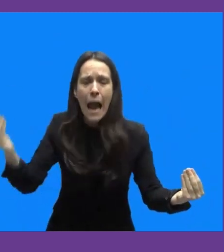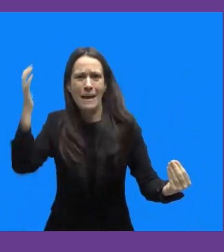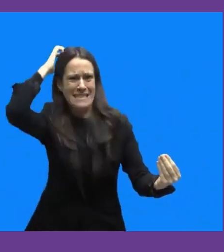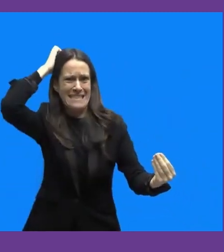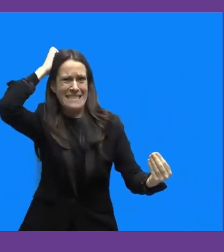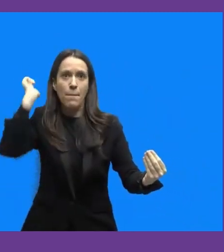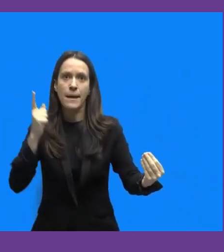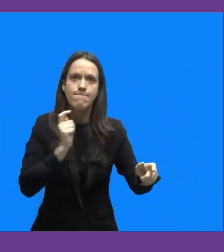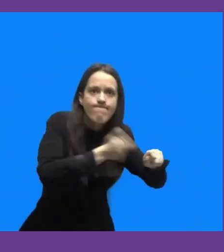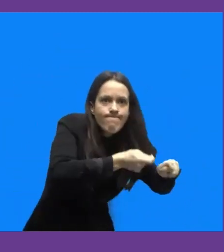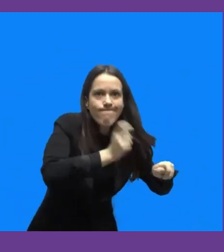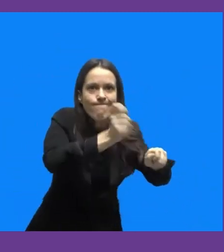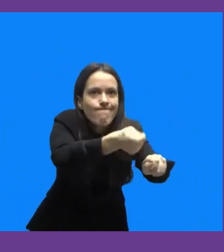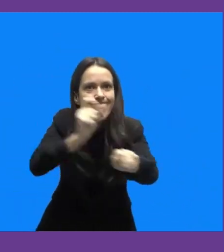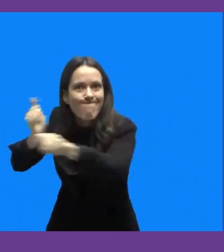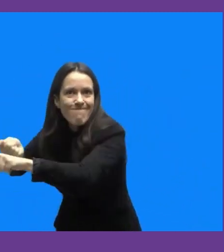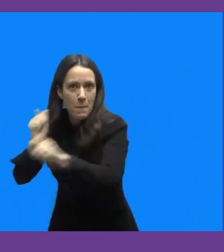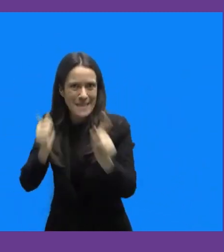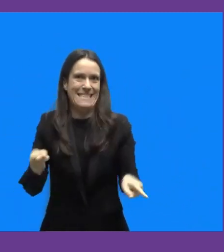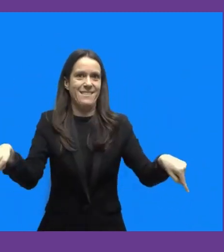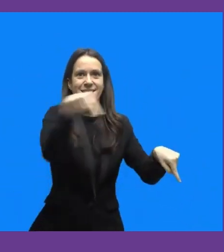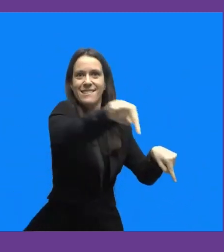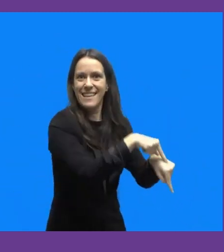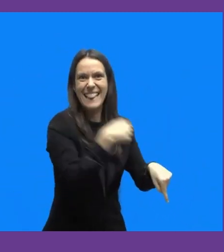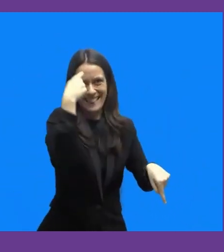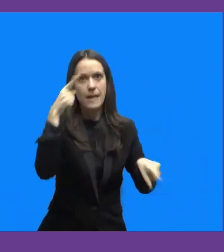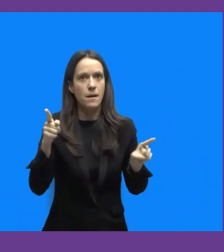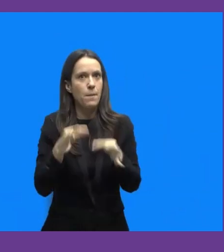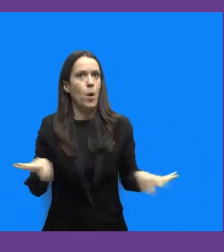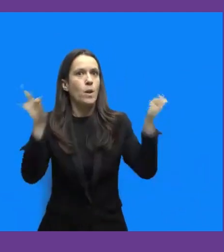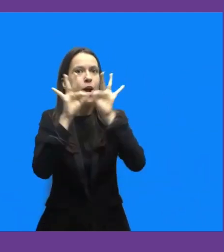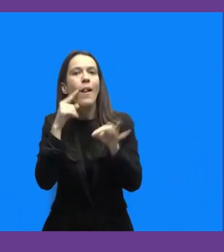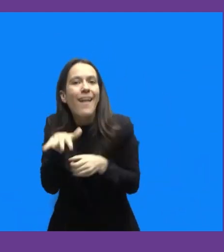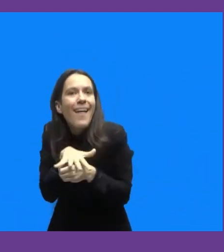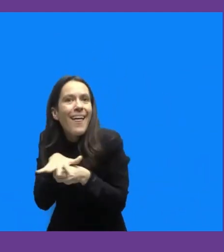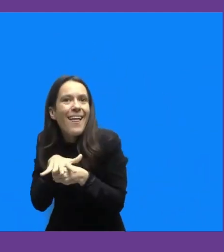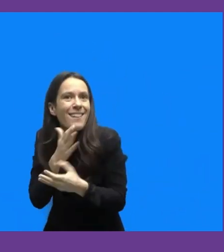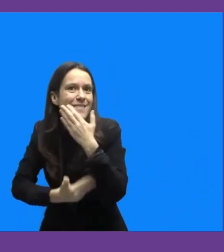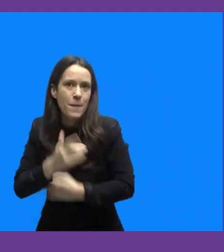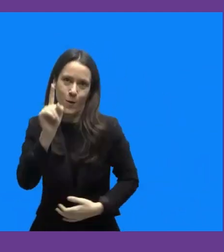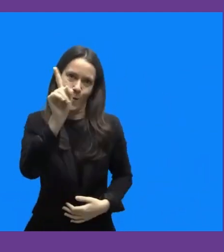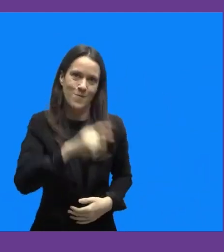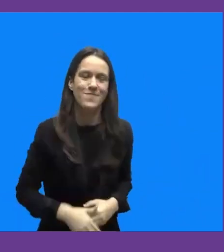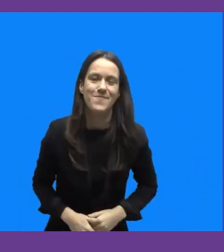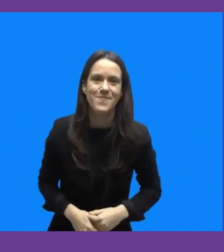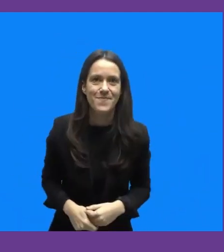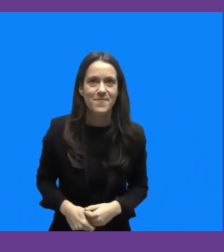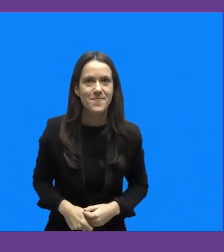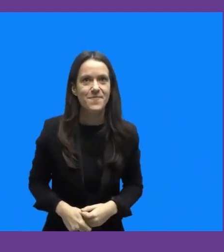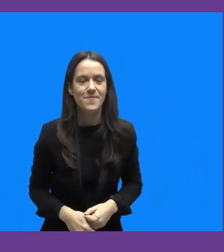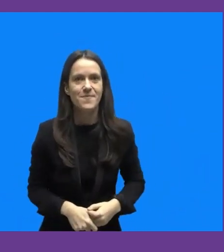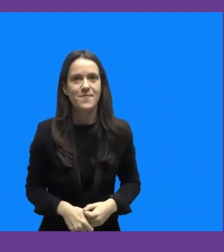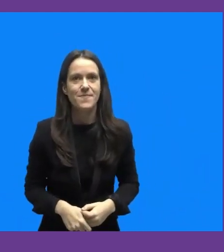on. So that piece allowed us the reflection piece. And then also, you were talking as well about, it's not